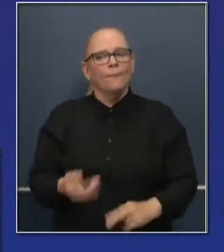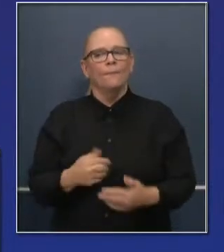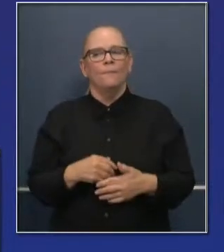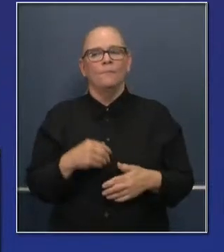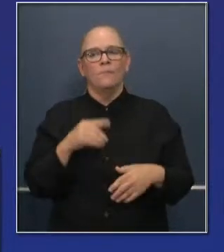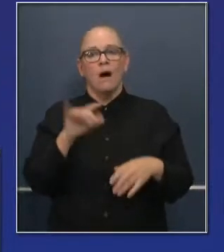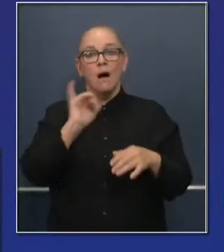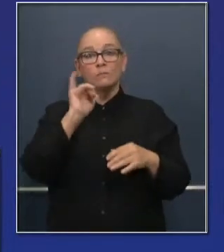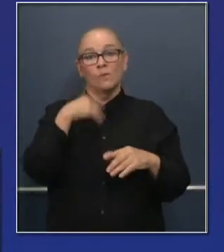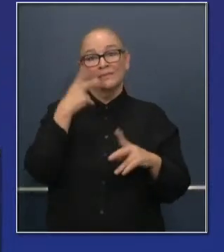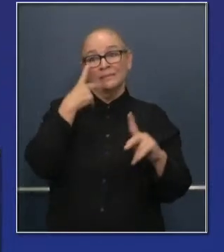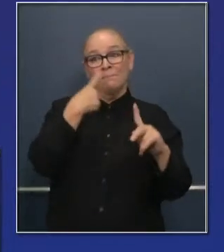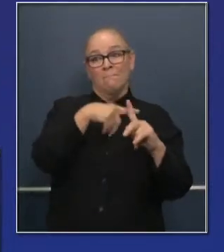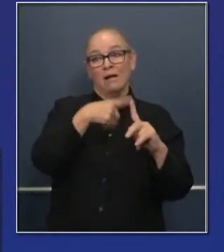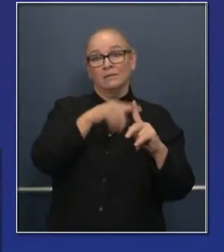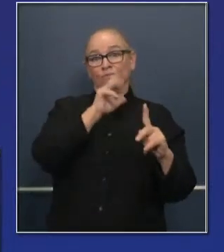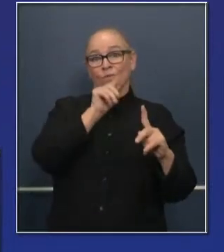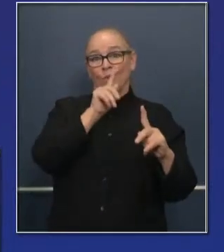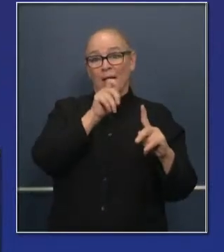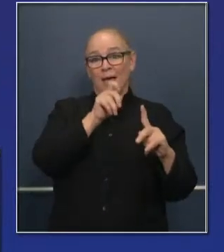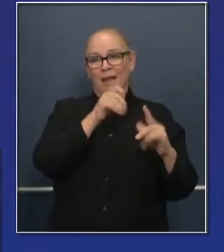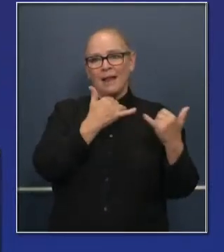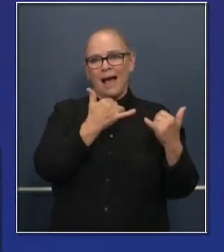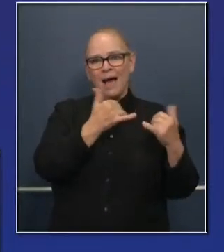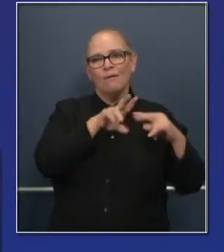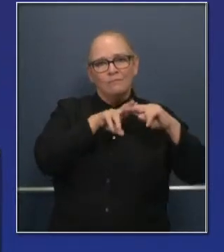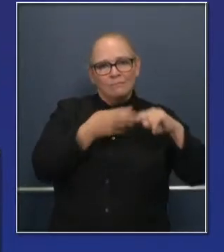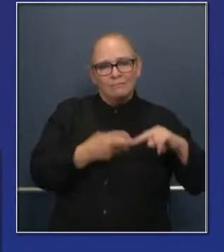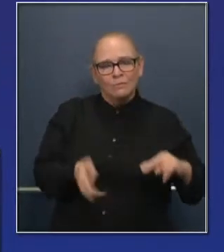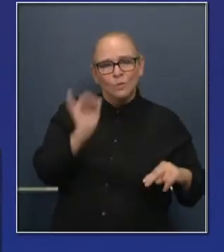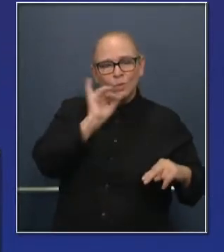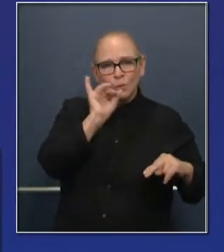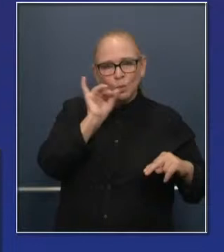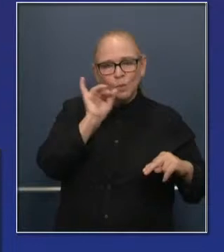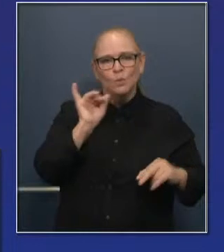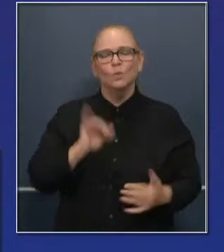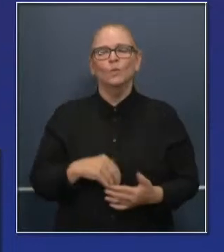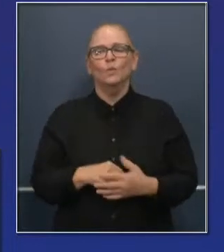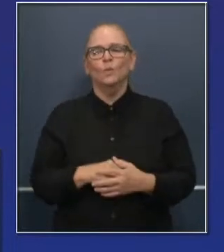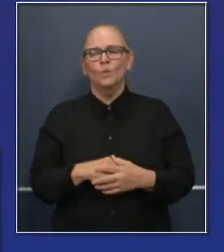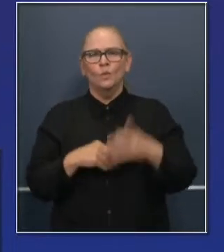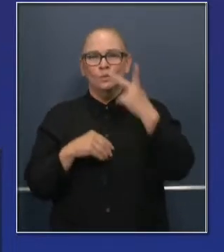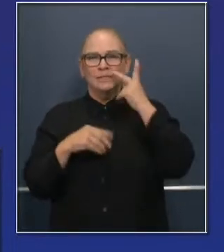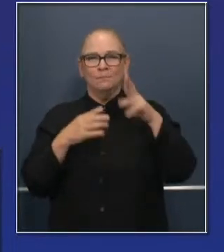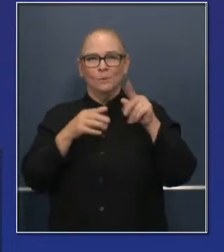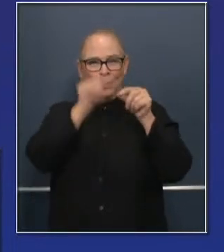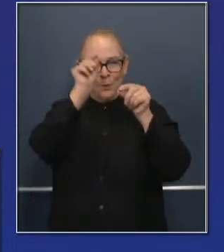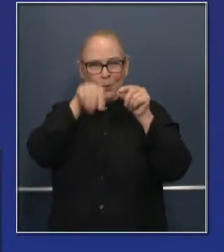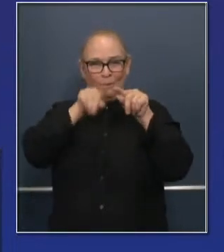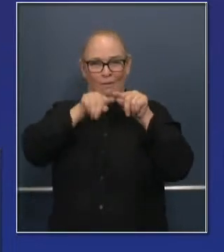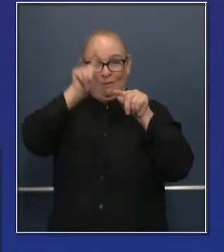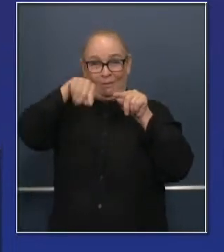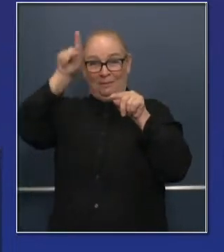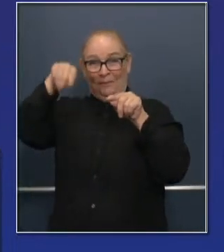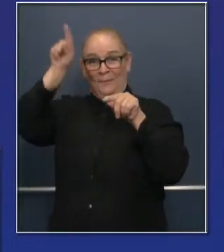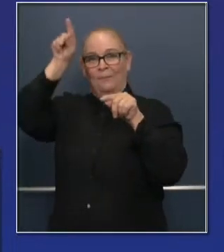as we've increased our daily average tests. And you can see the number 126,000,